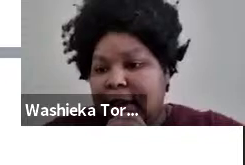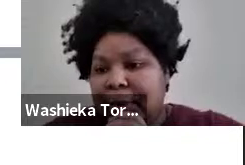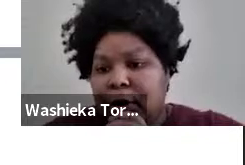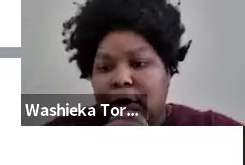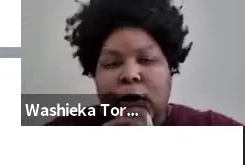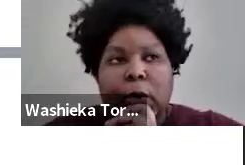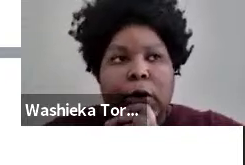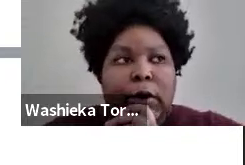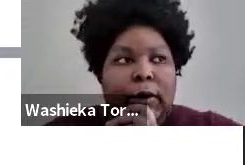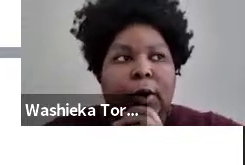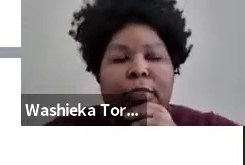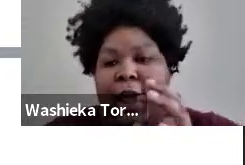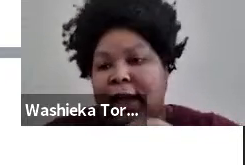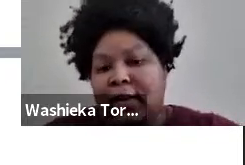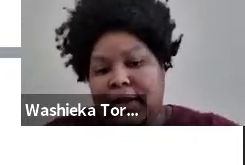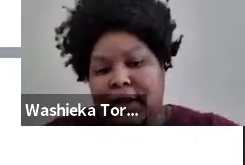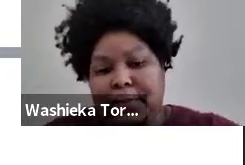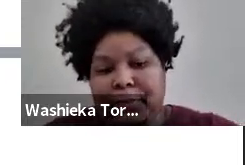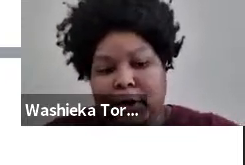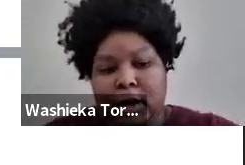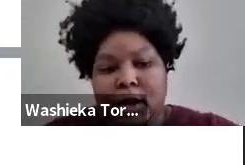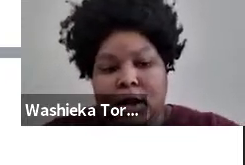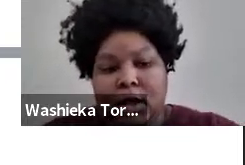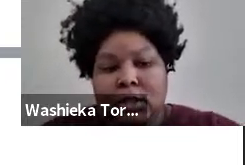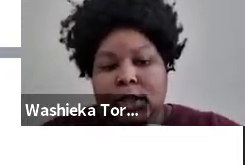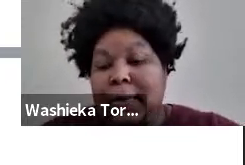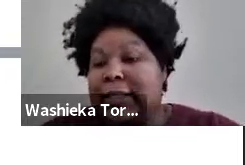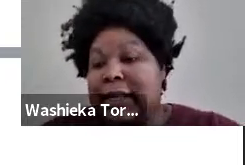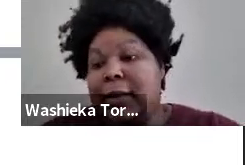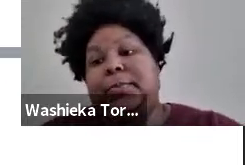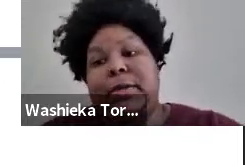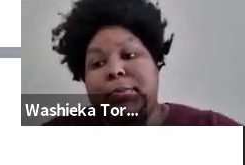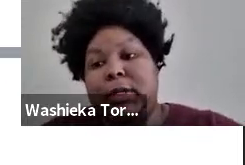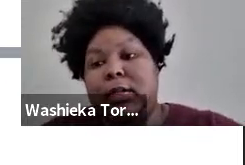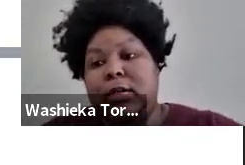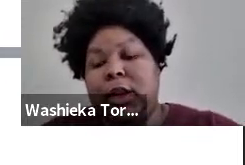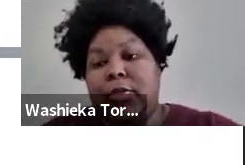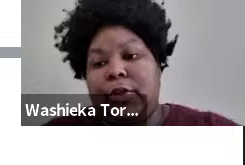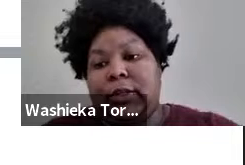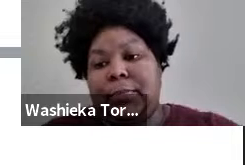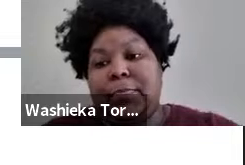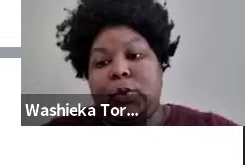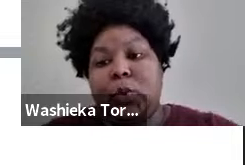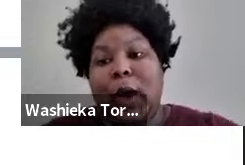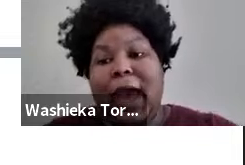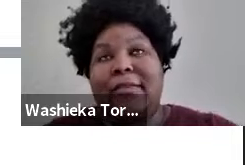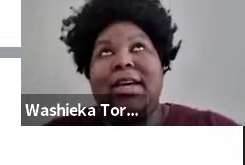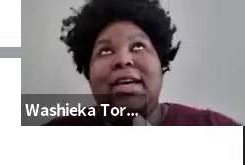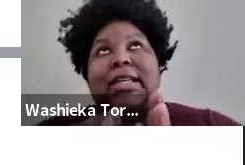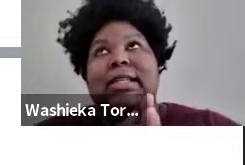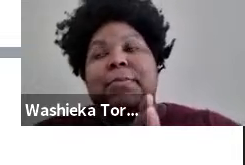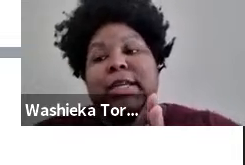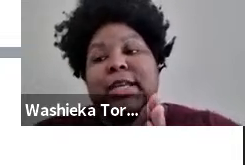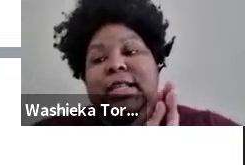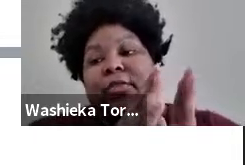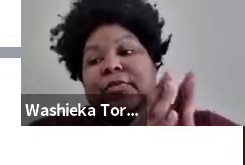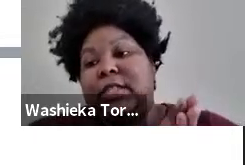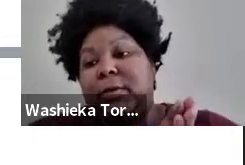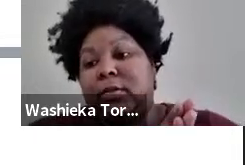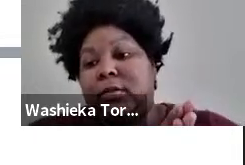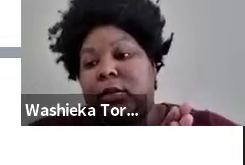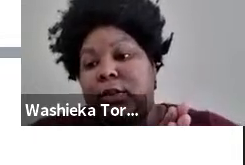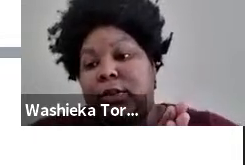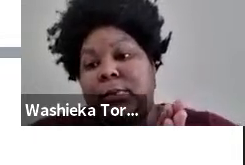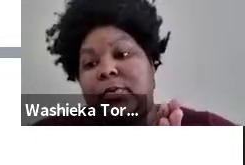my neighbor, or that kind of thing, right? Do you think about disabled people? There are some people who have disabilities that